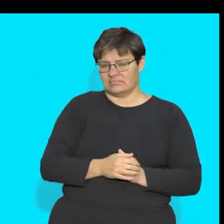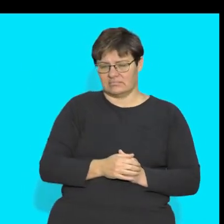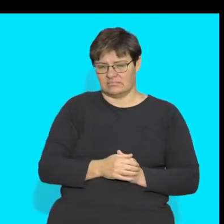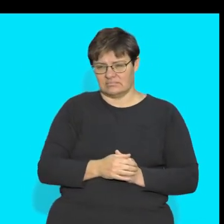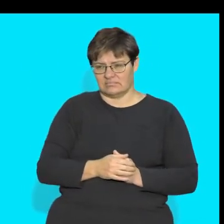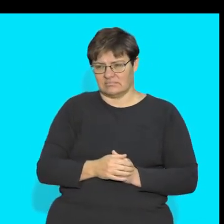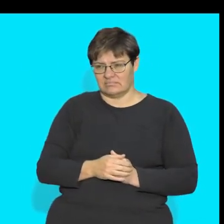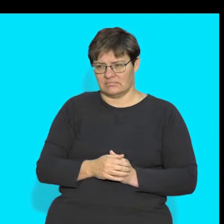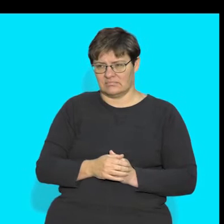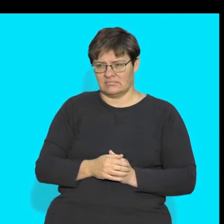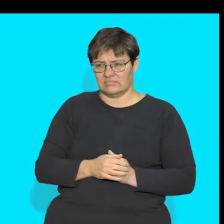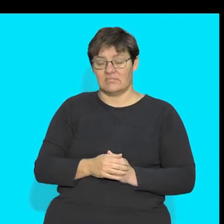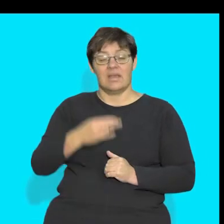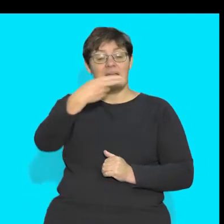there.